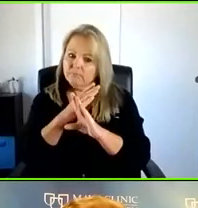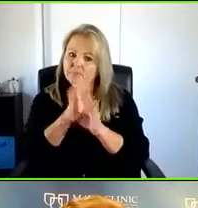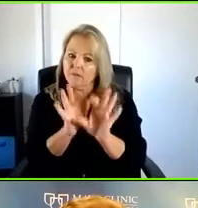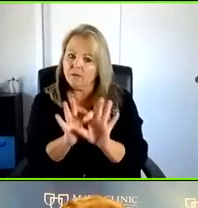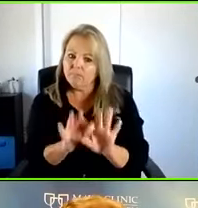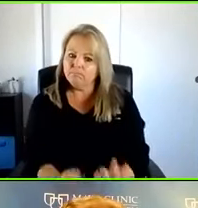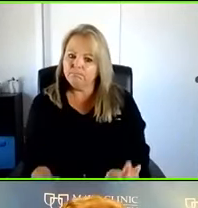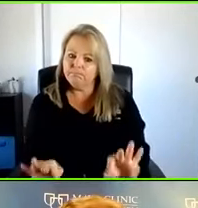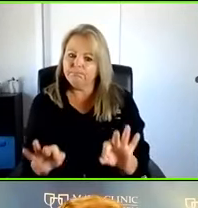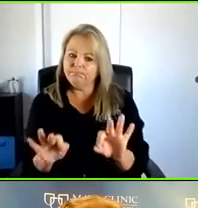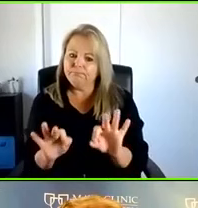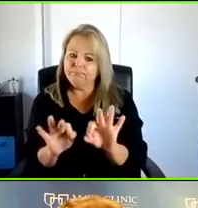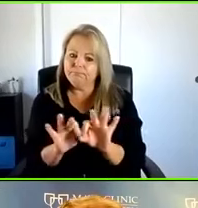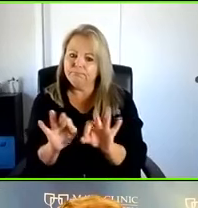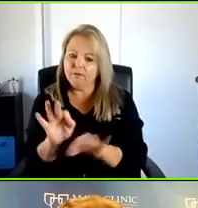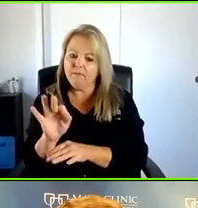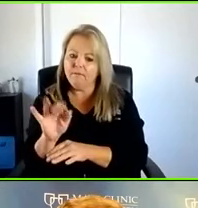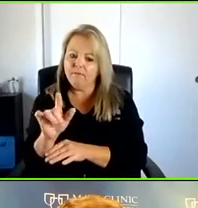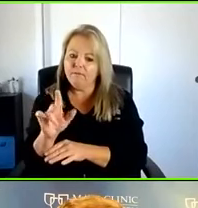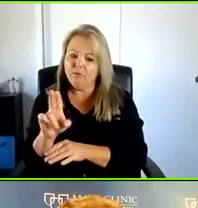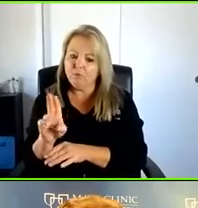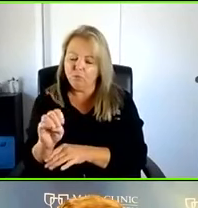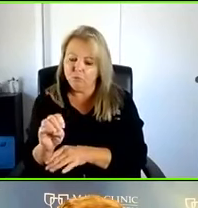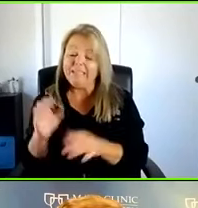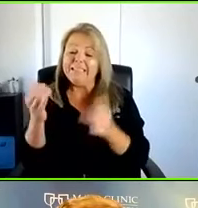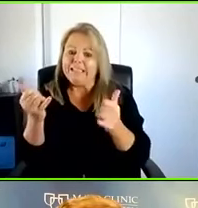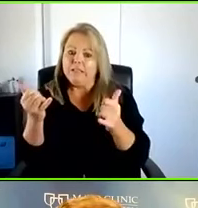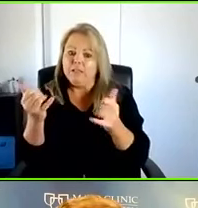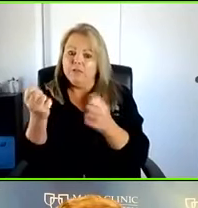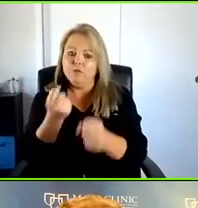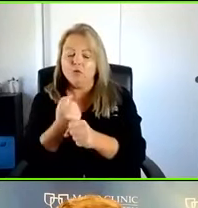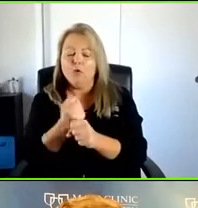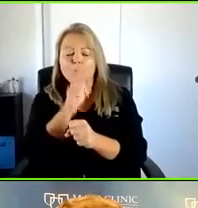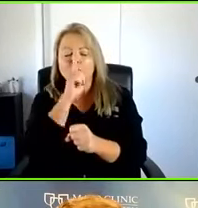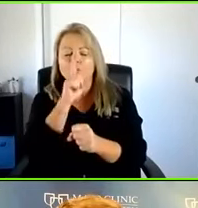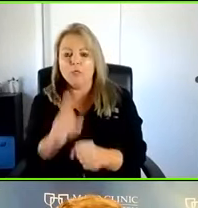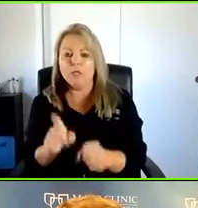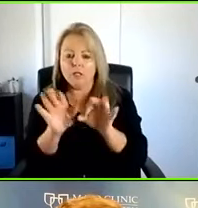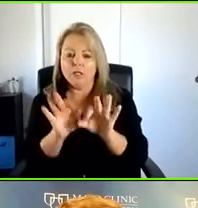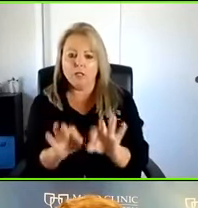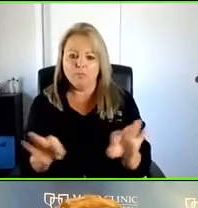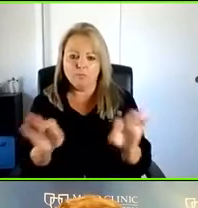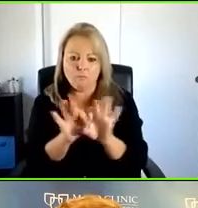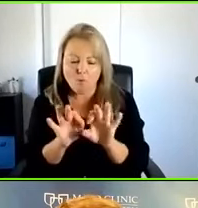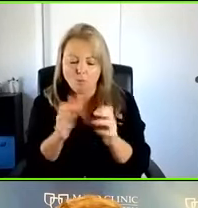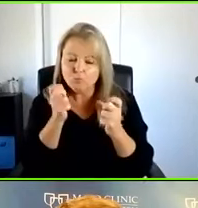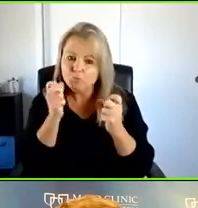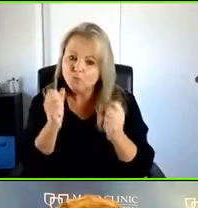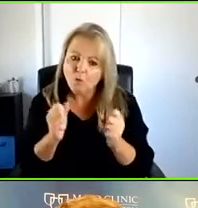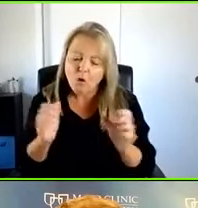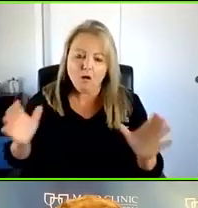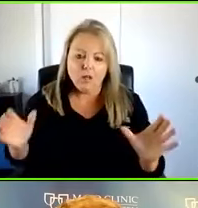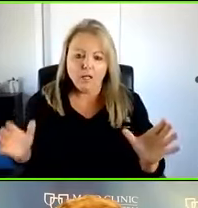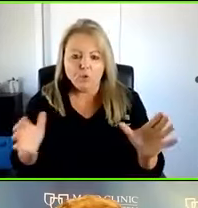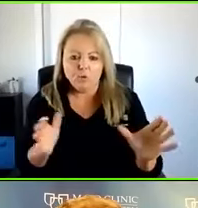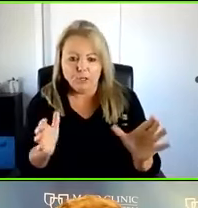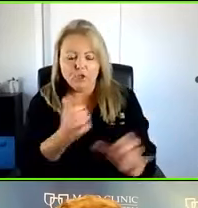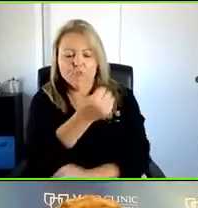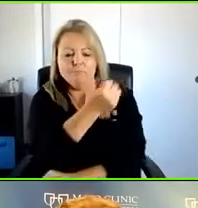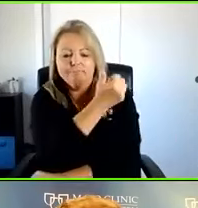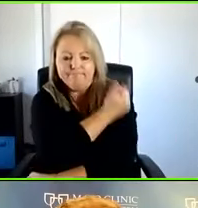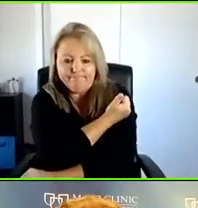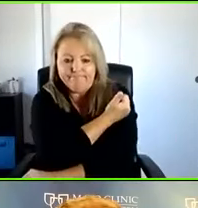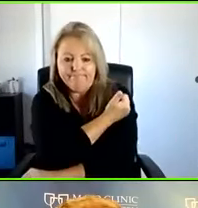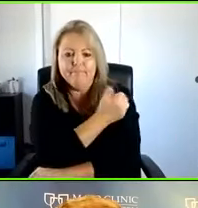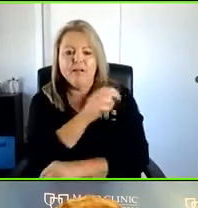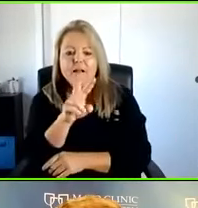of a flu vaccine. But I have to say, this year, there has never been a year when I would more strongly encourage the importance of getting the flu vaccine for